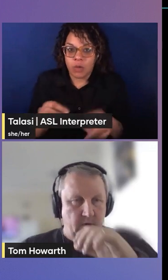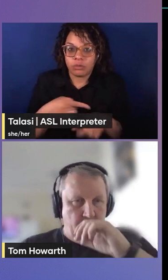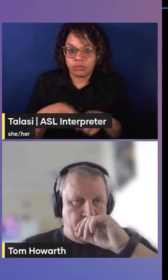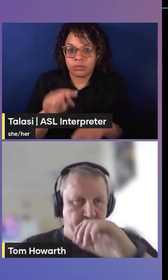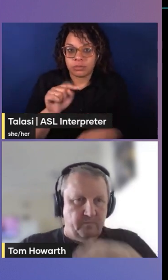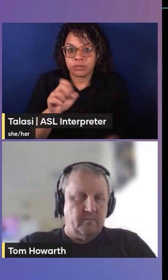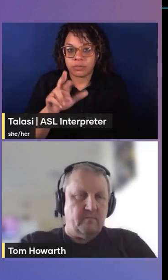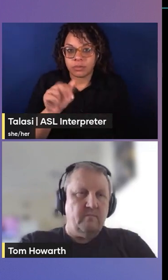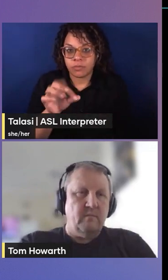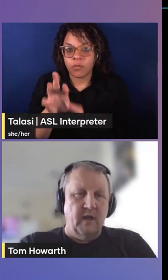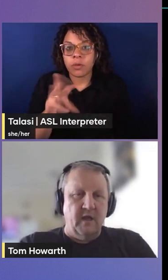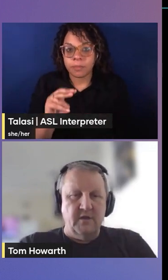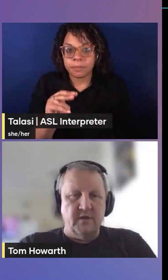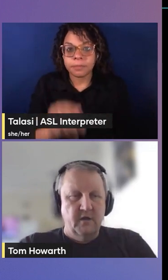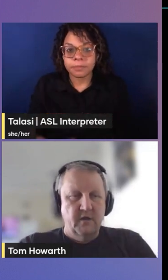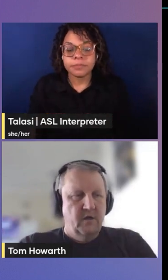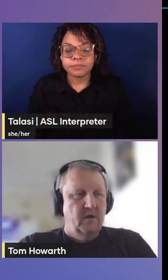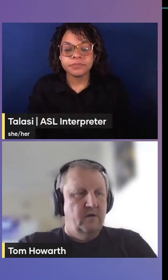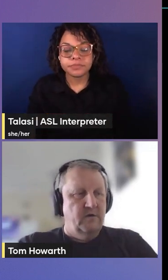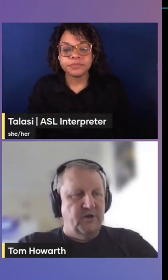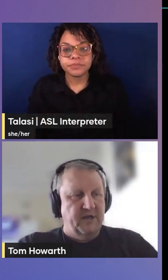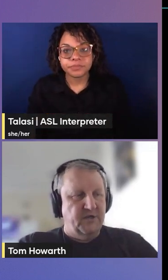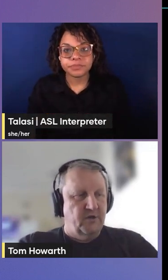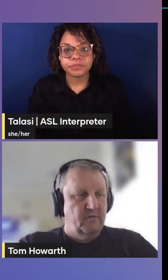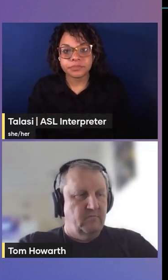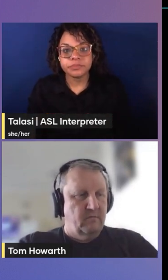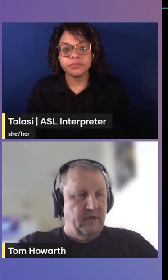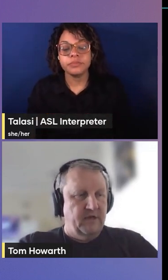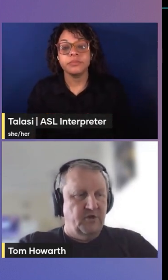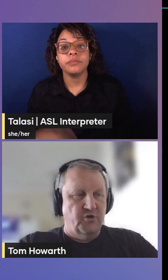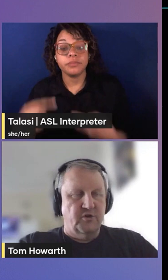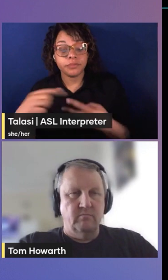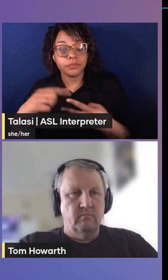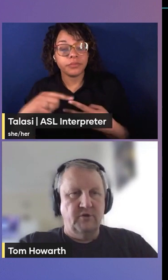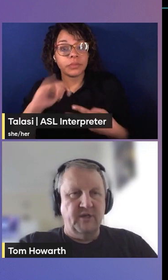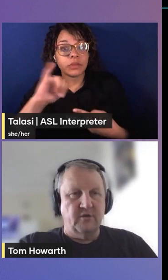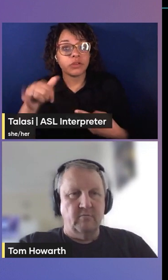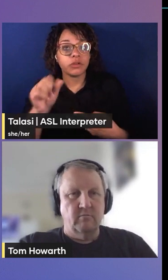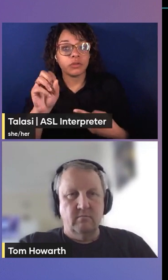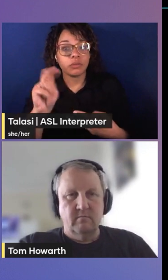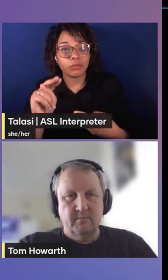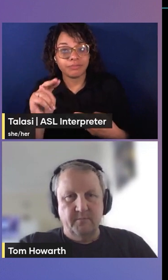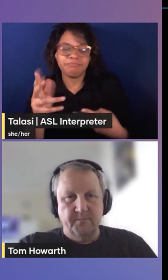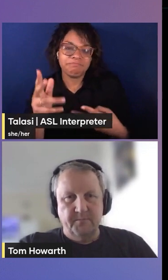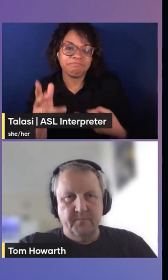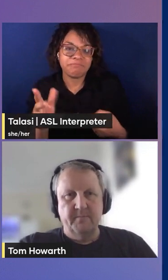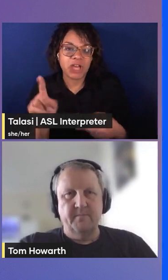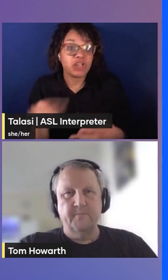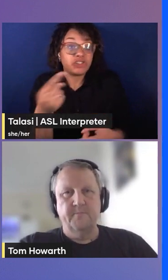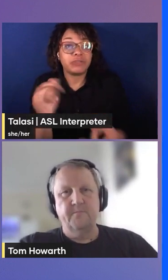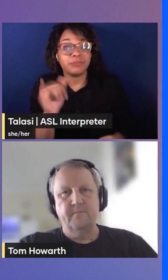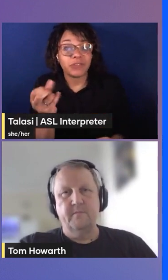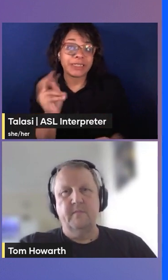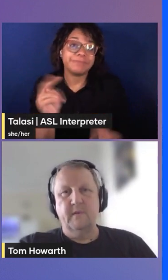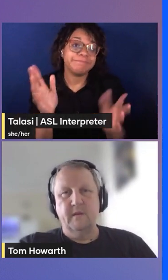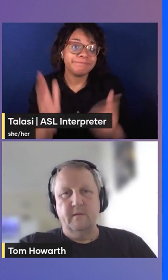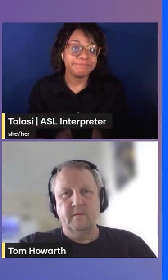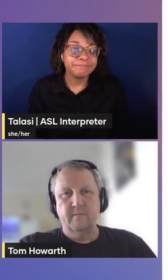Terraform. And JSON is just JSON.